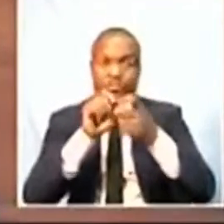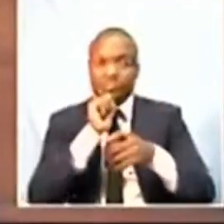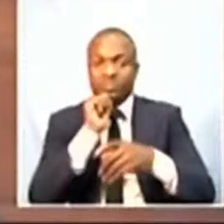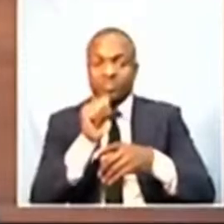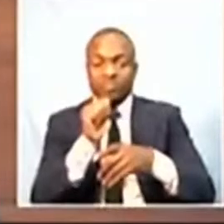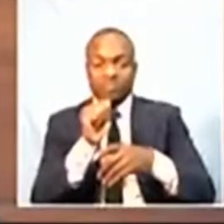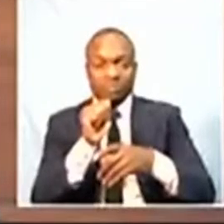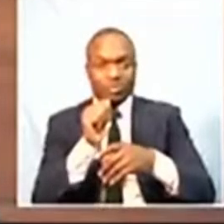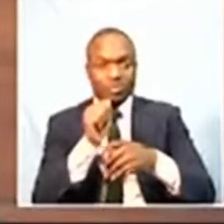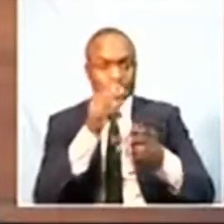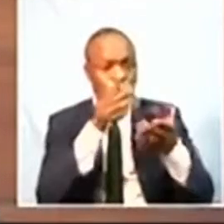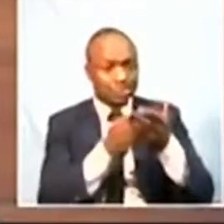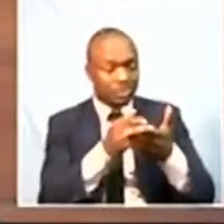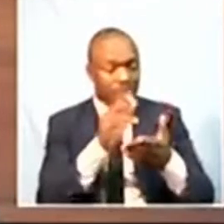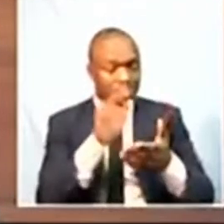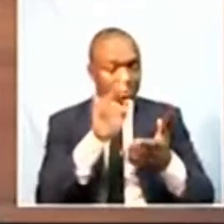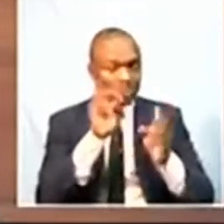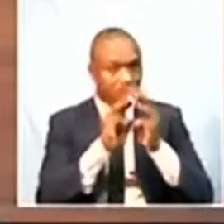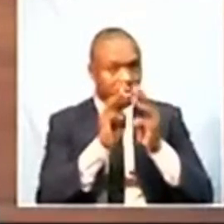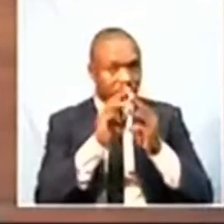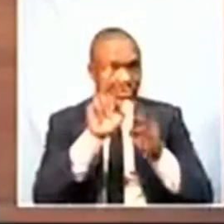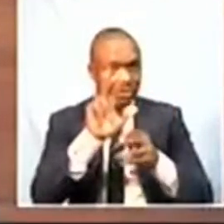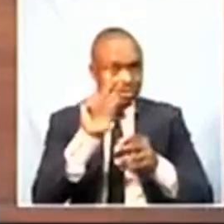you had on 31st July